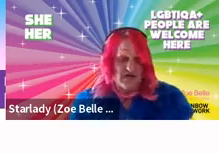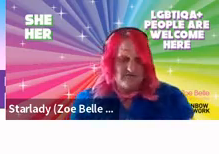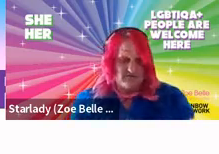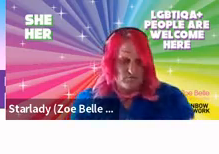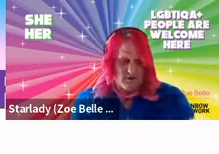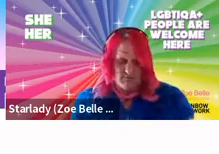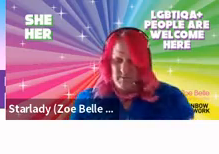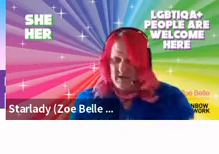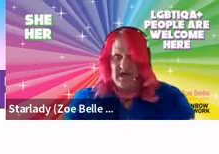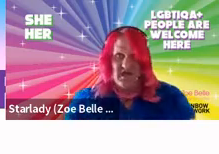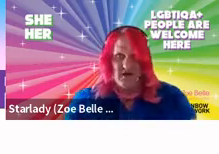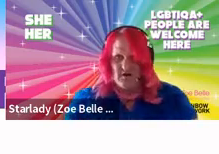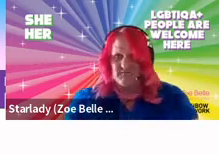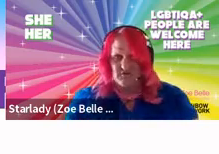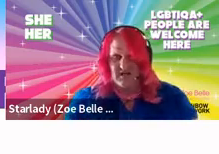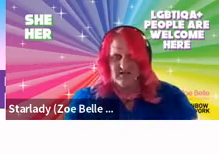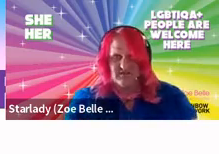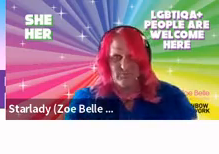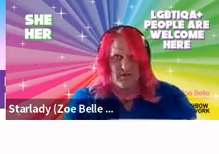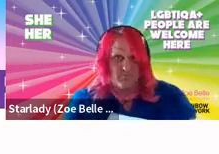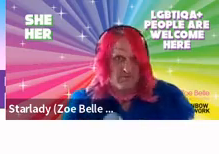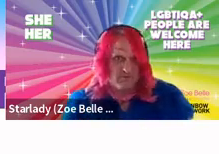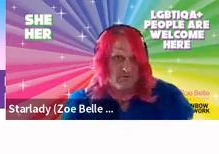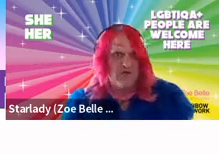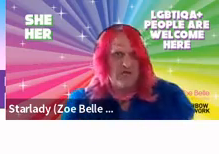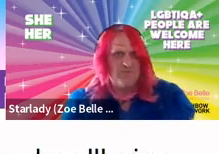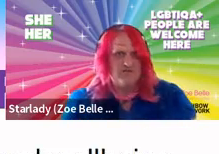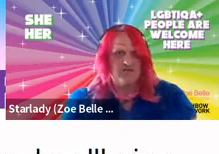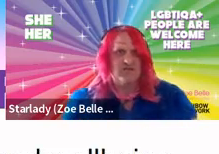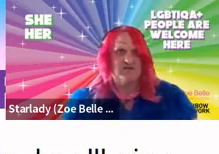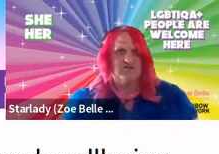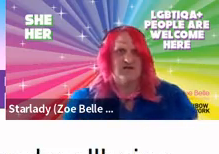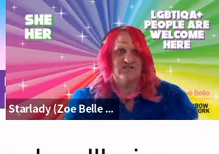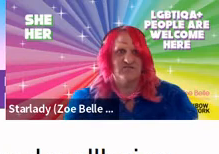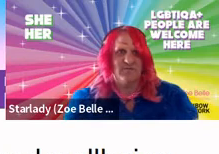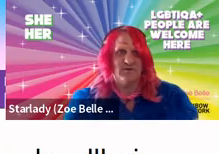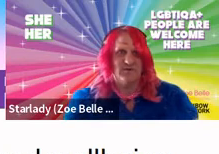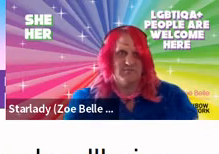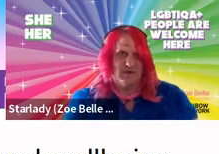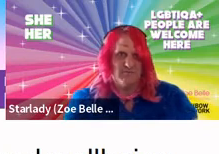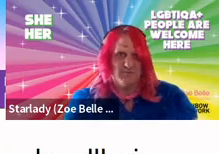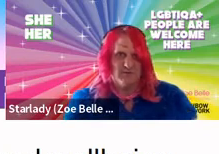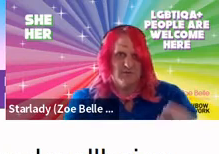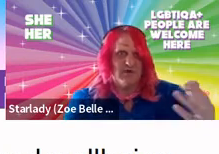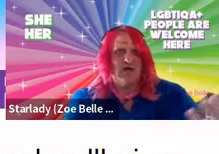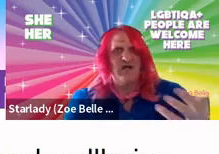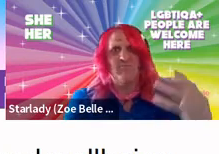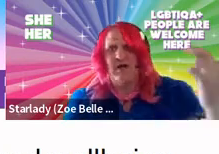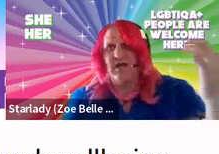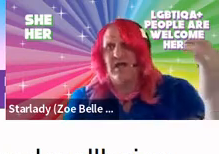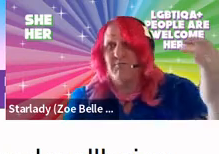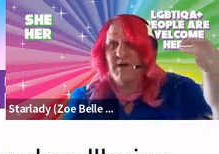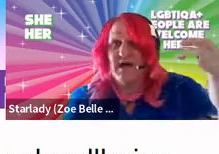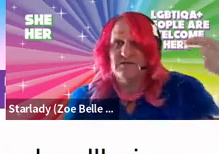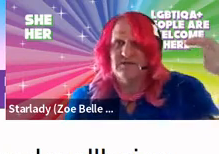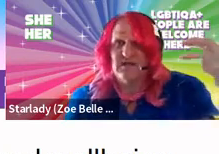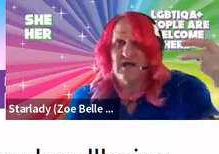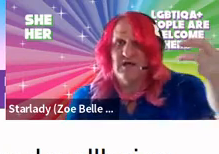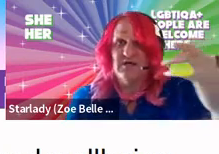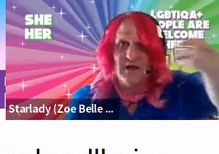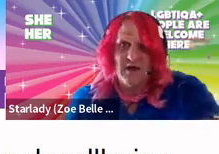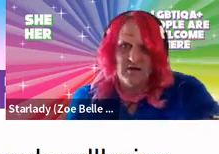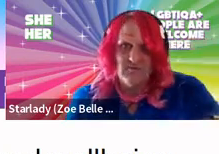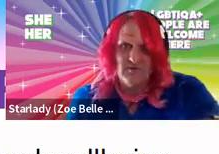impact on the lives and well-being of trans people, in particular trans feminine people. And it may